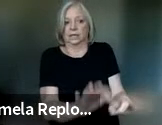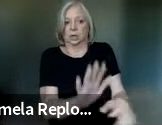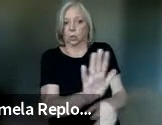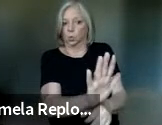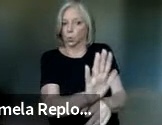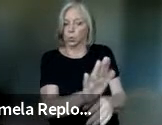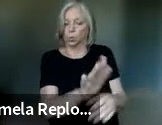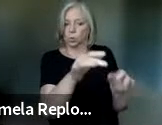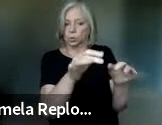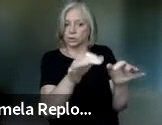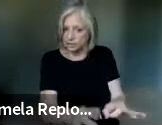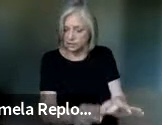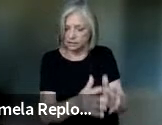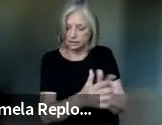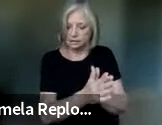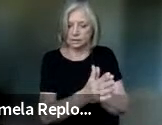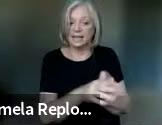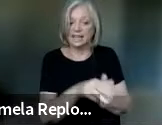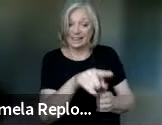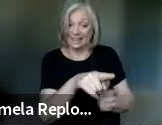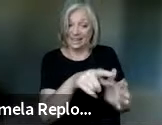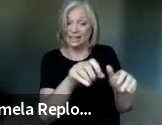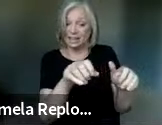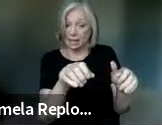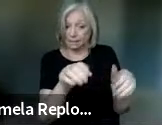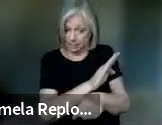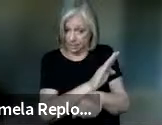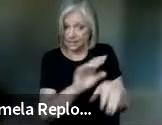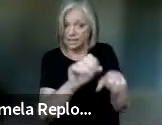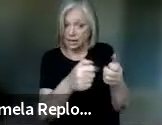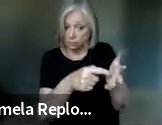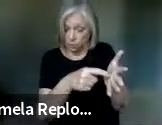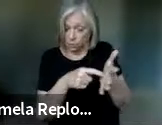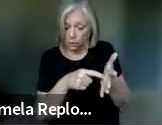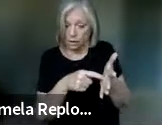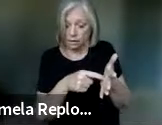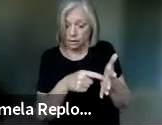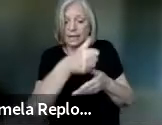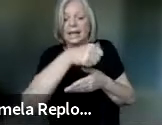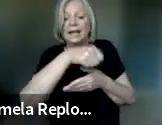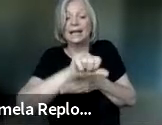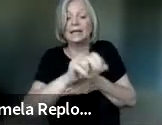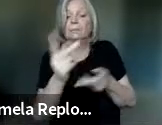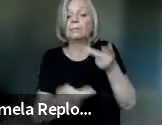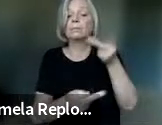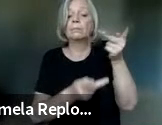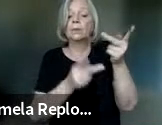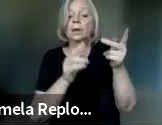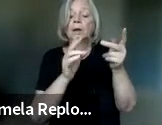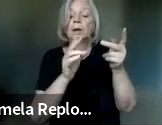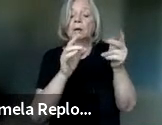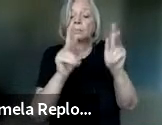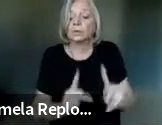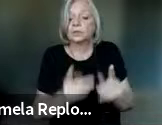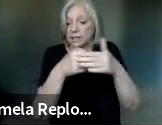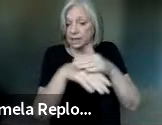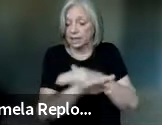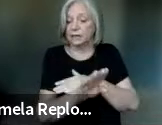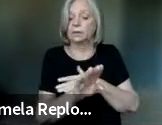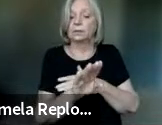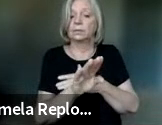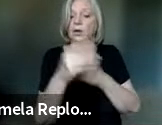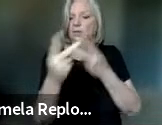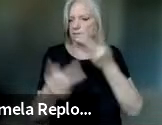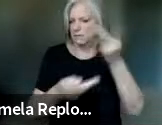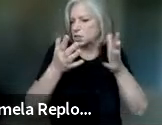can require that any visitors, whether it's a mail carrier or someone from the general public